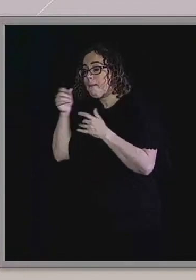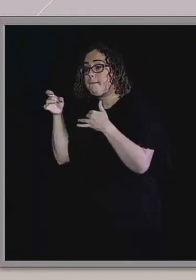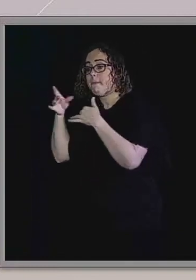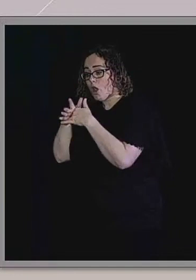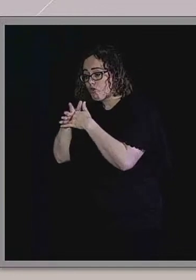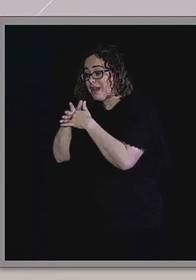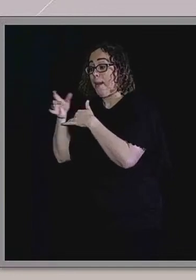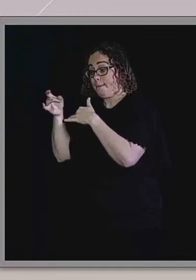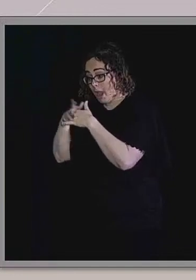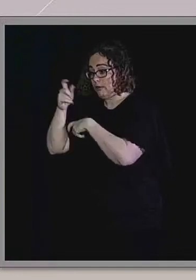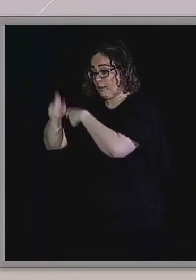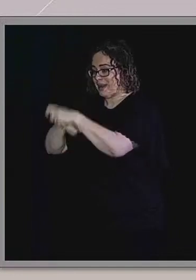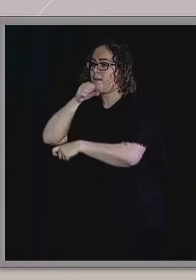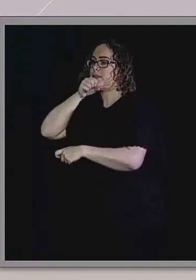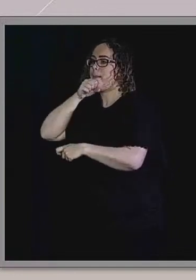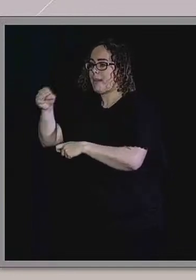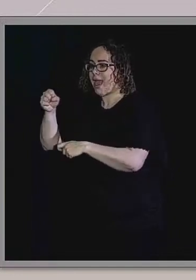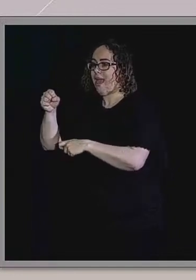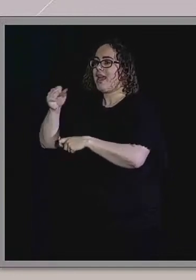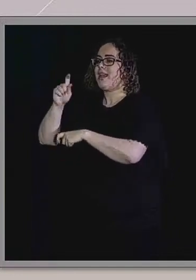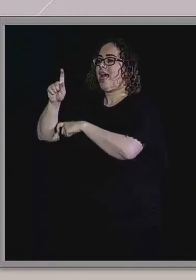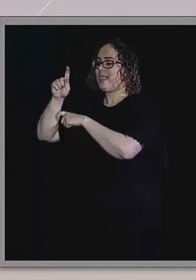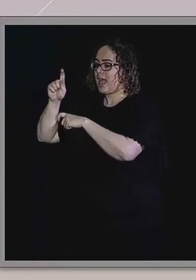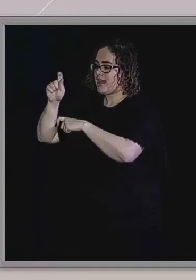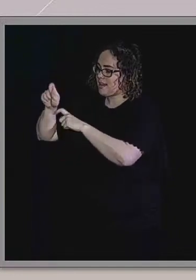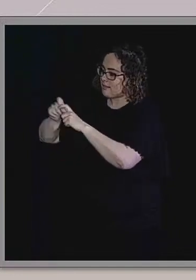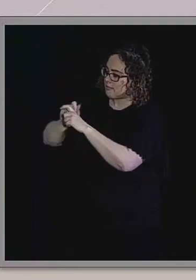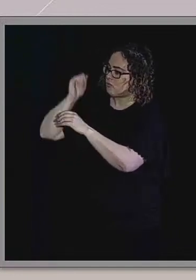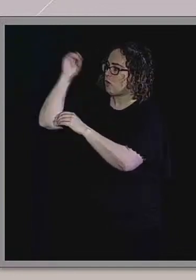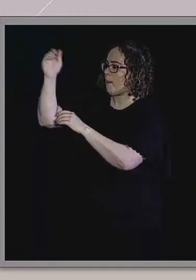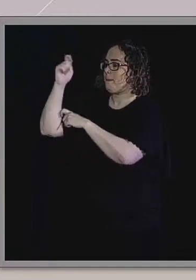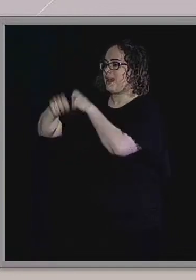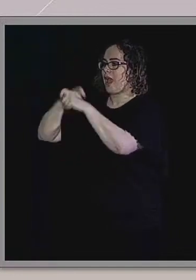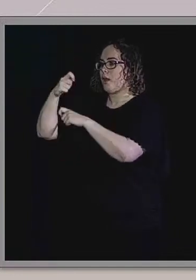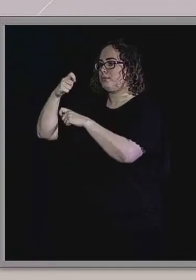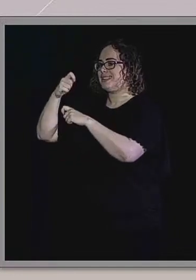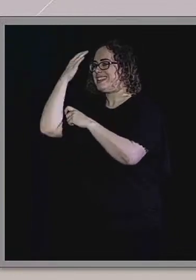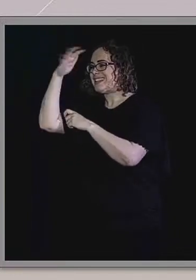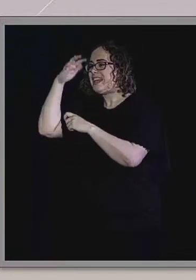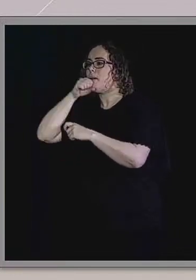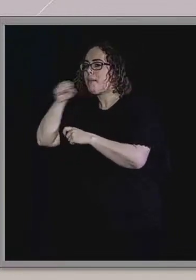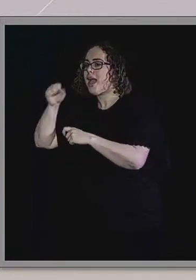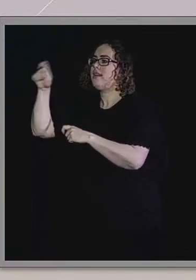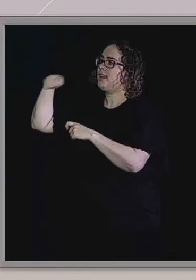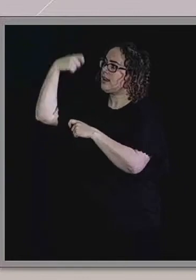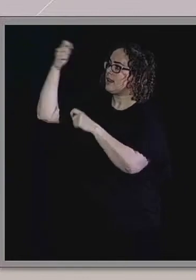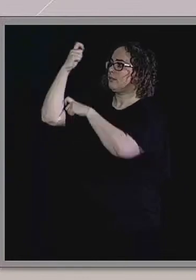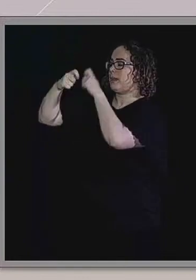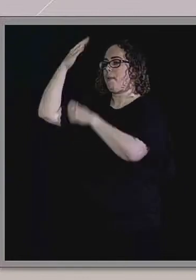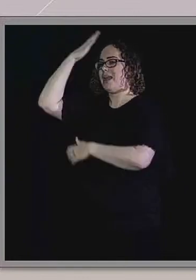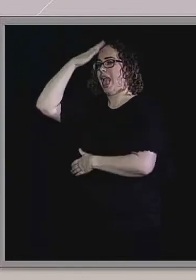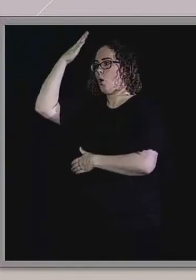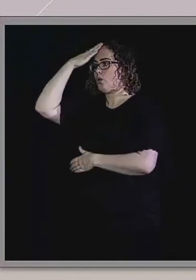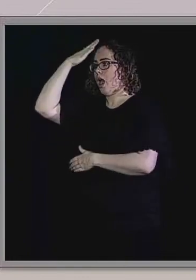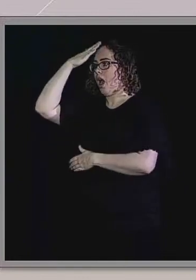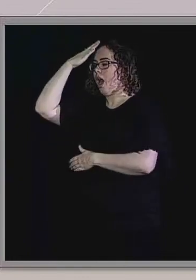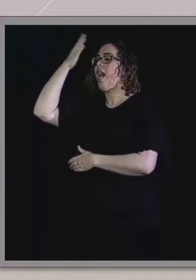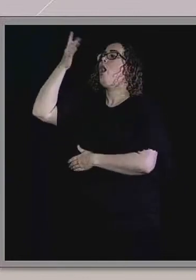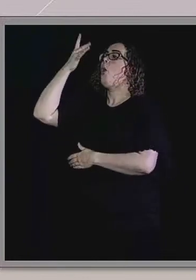a man. Then after that, he becomes a senior man. After he becomes a senior man, he becomes an elder. When he becomes an elder, he becomes an old man, like me. Then you ask